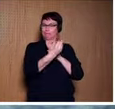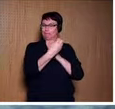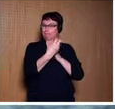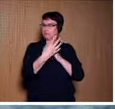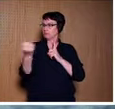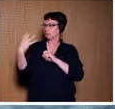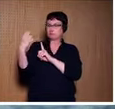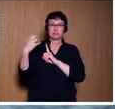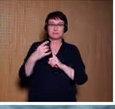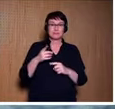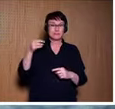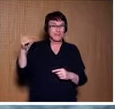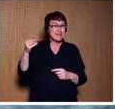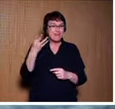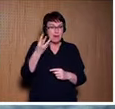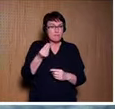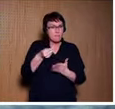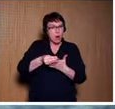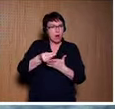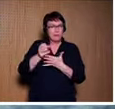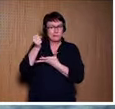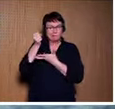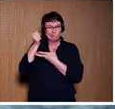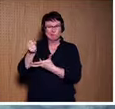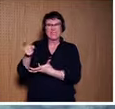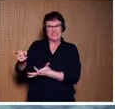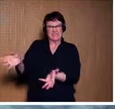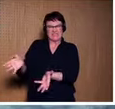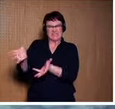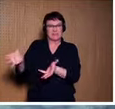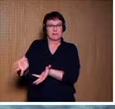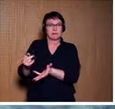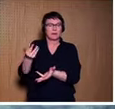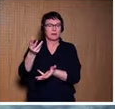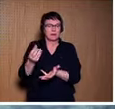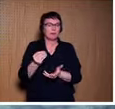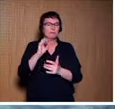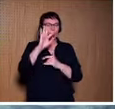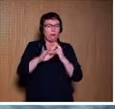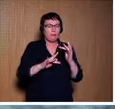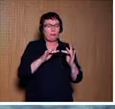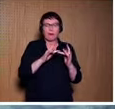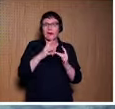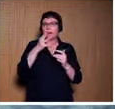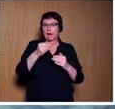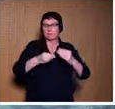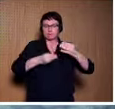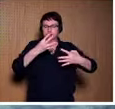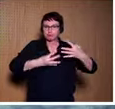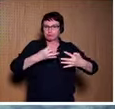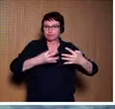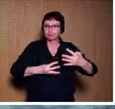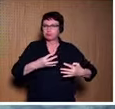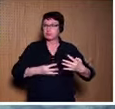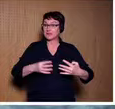specific budgets that's put into this. It also exploits trending algorithms that exist online in order to really crowd out the